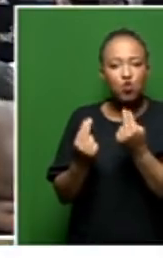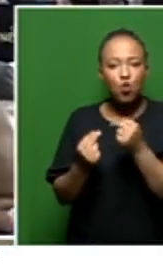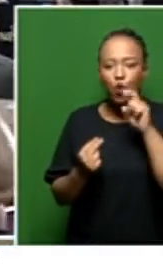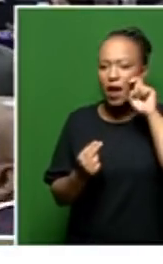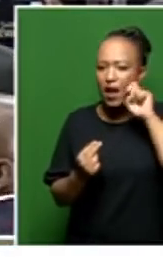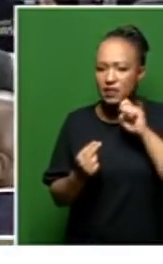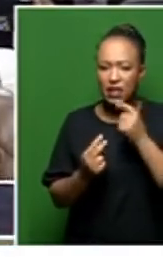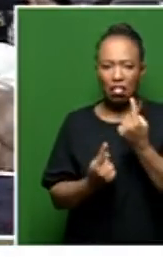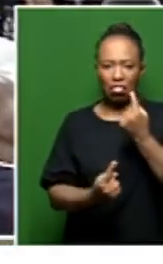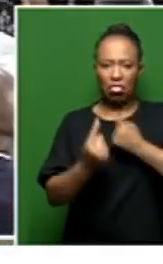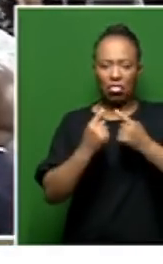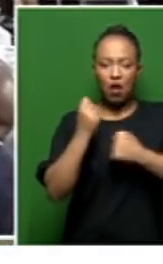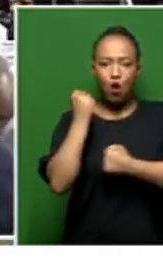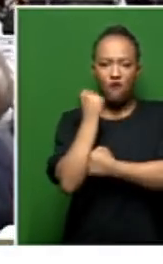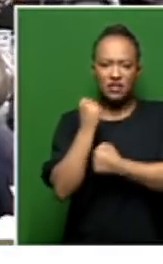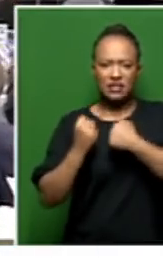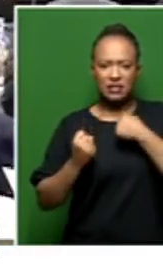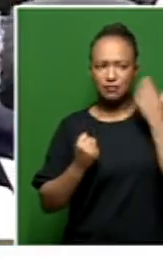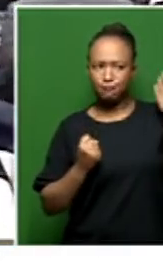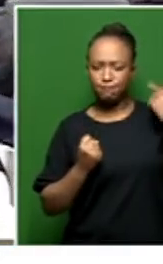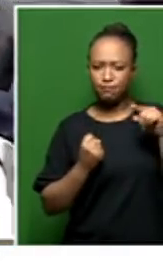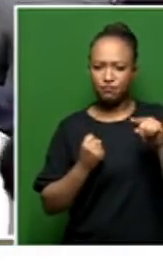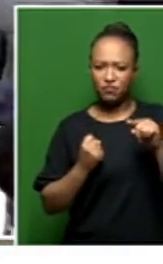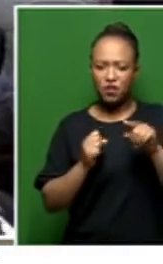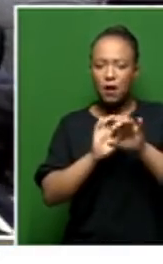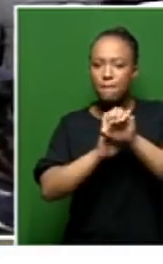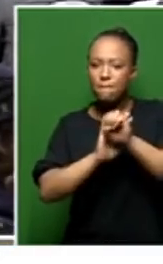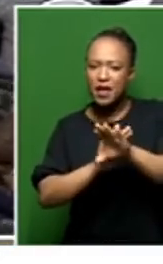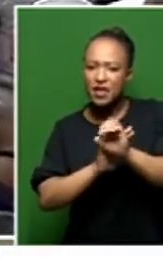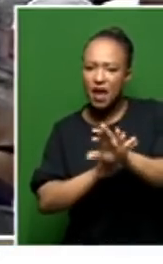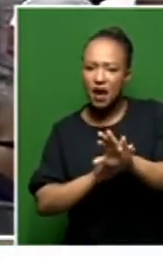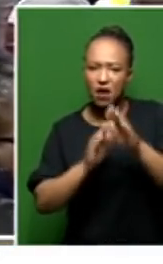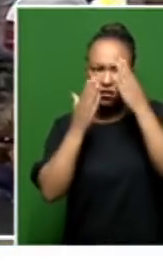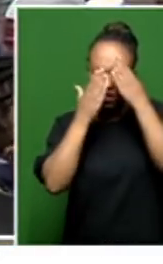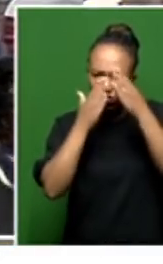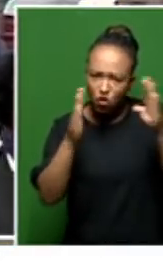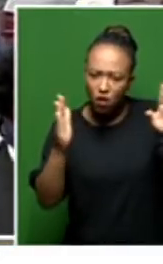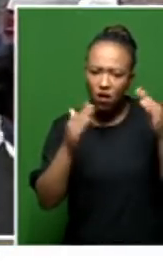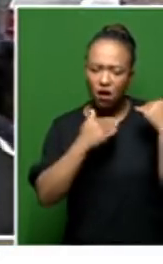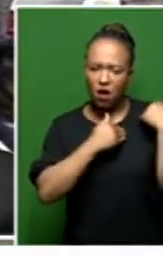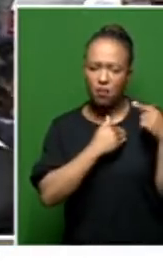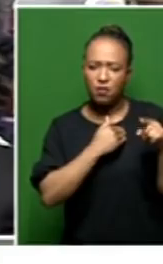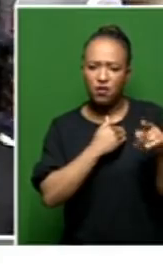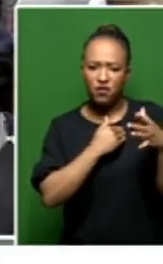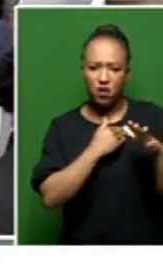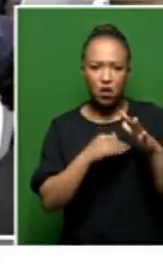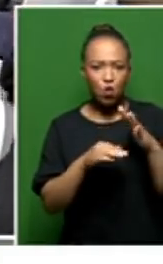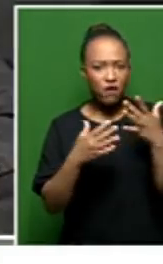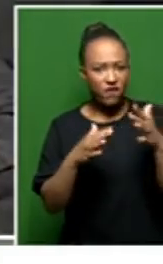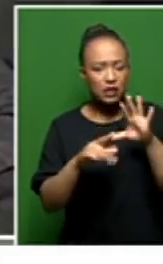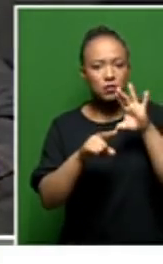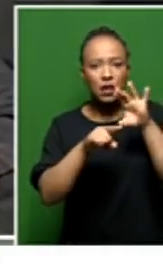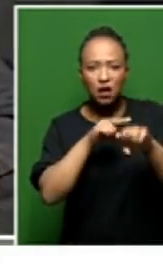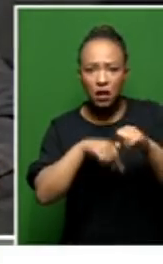my office was taken as media and just general accountability. And we only discovered during